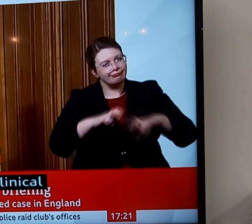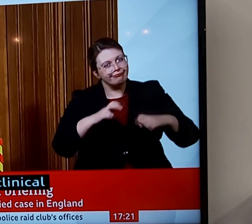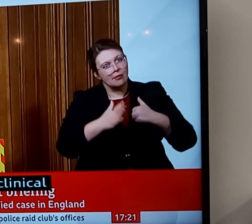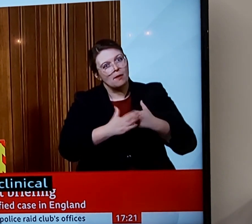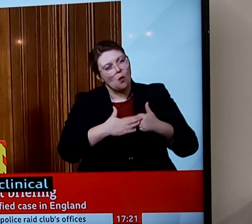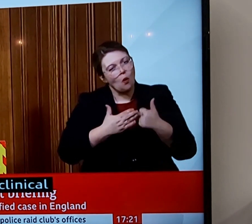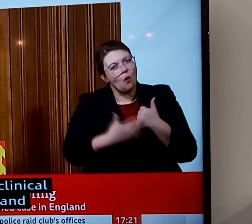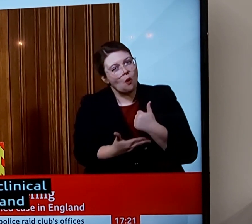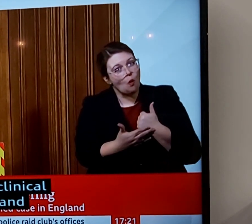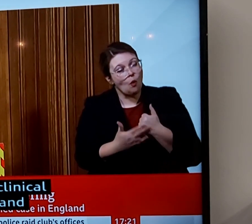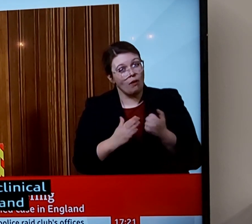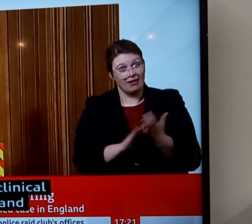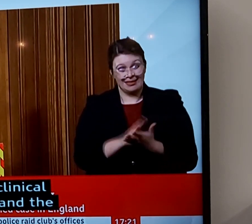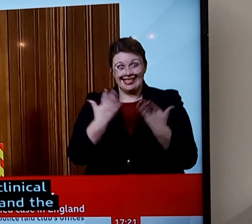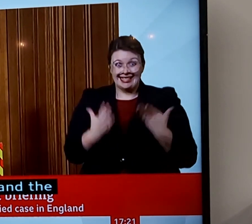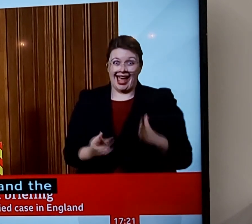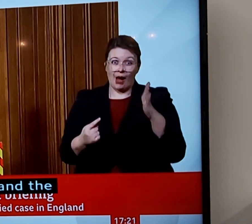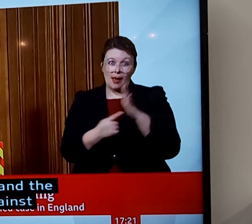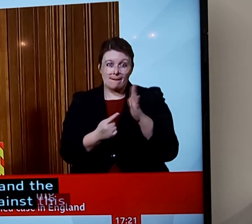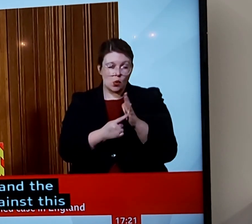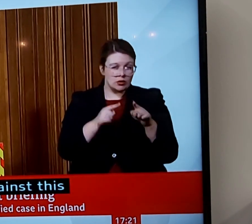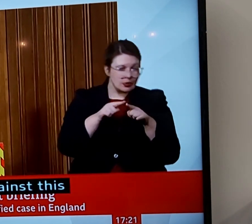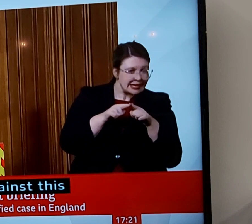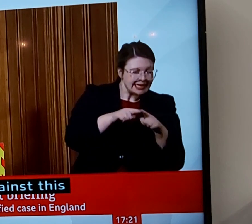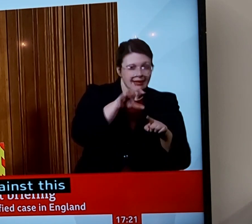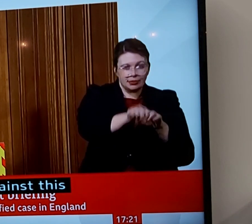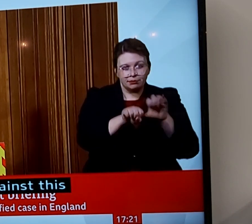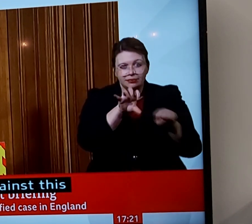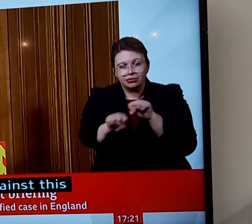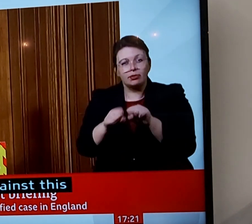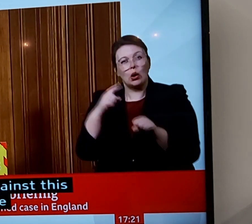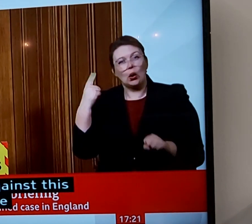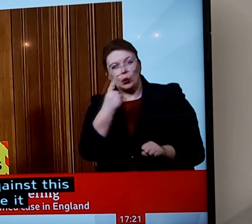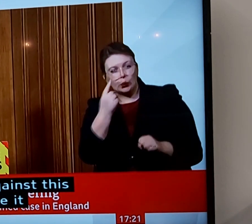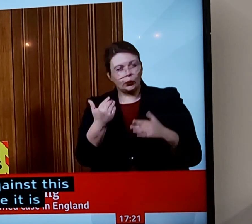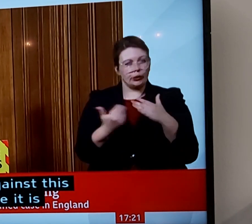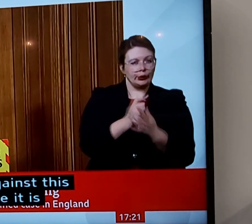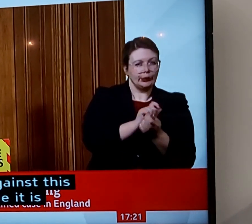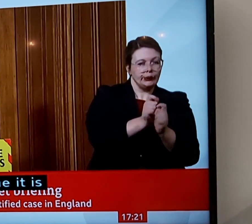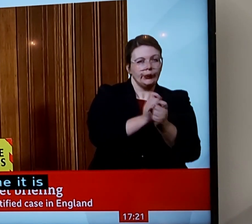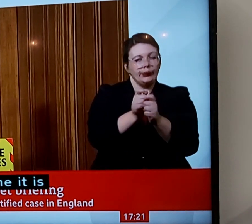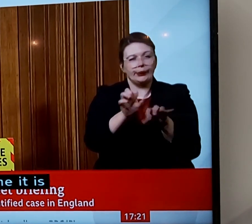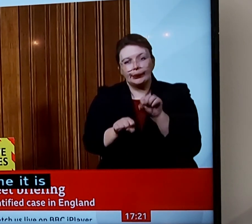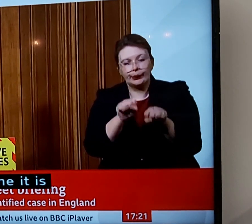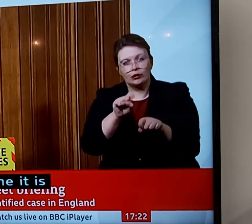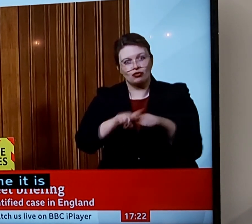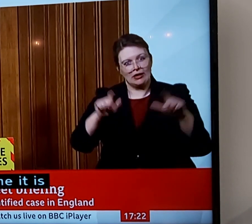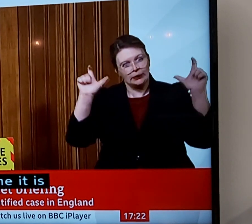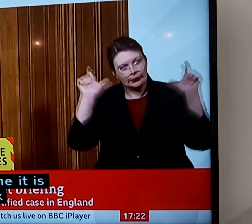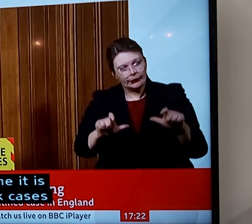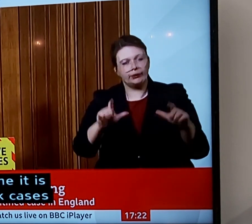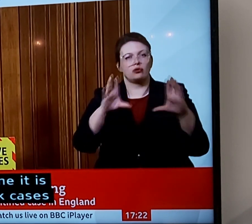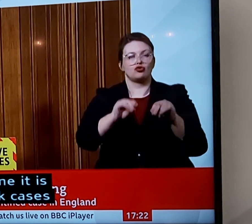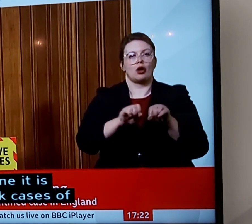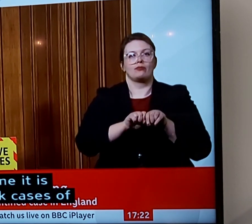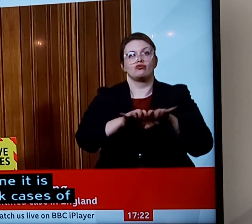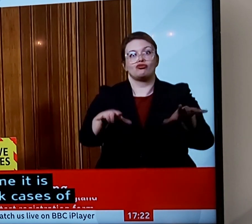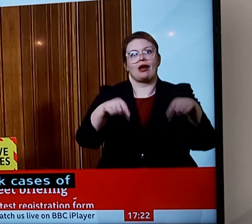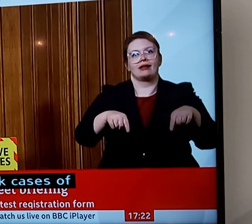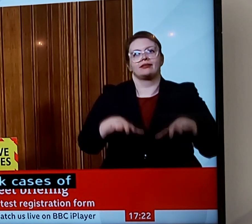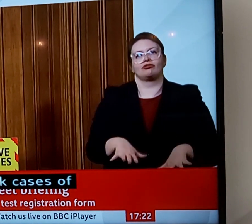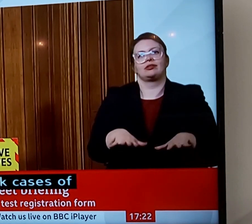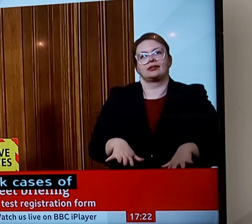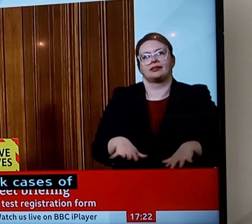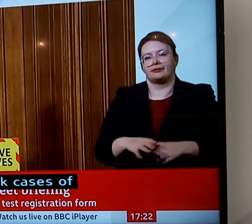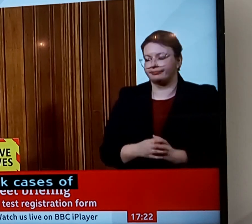we track cases of this new variant as closely as possible in order to limit its spread in the UK. Of